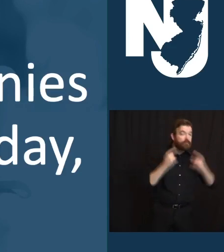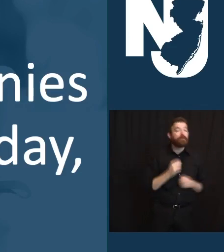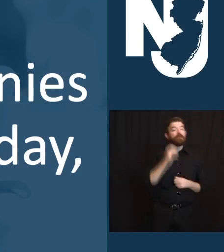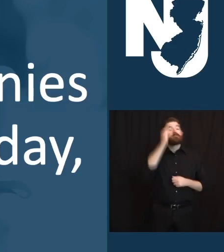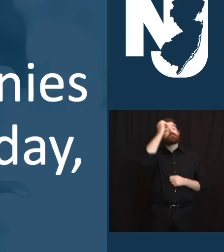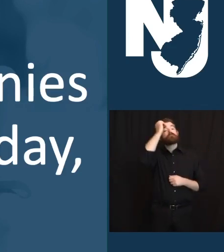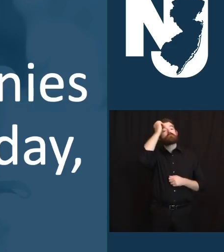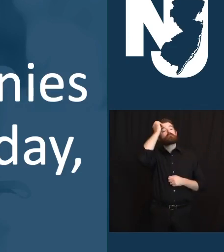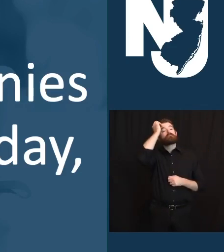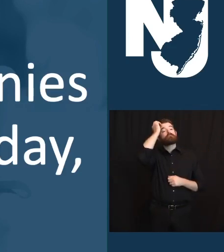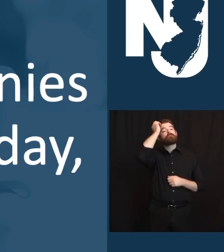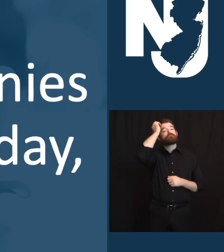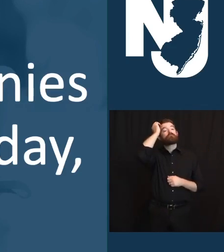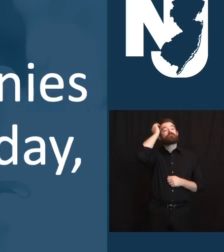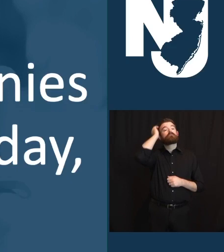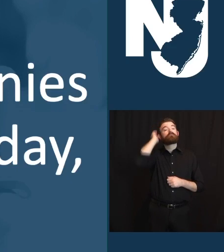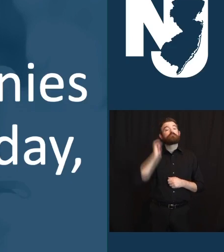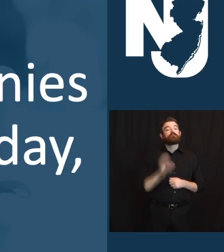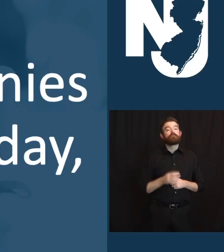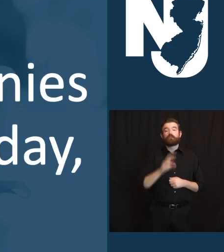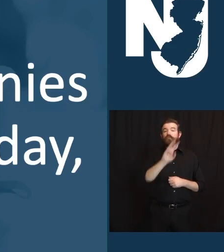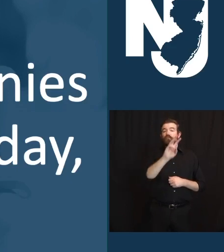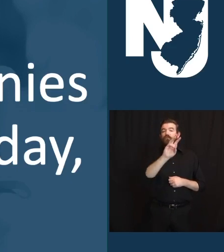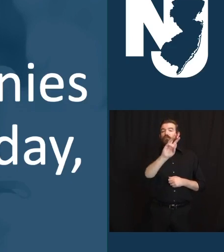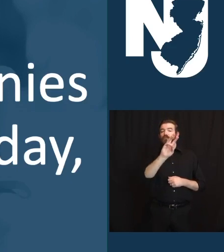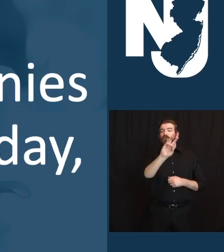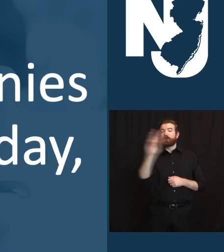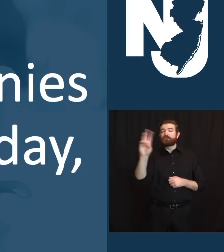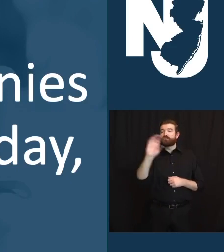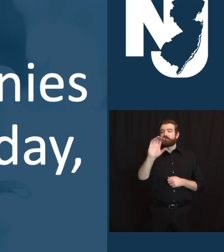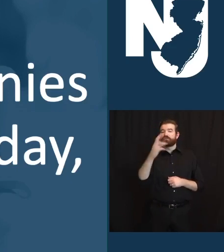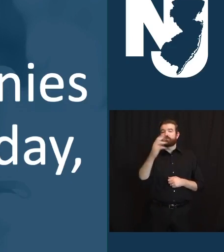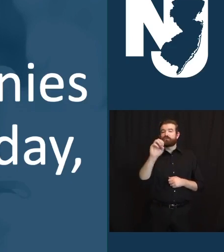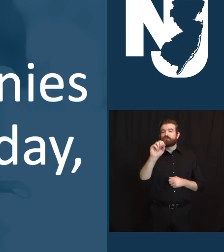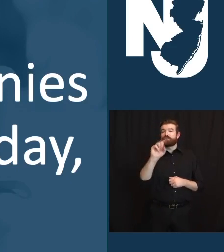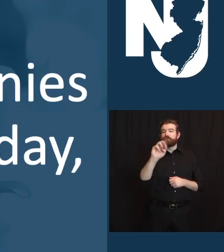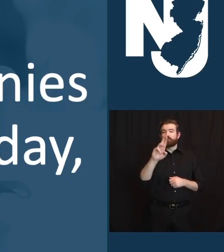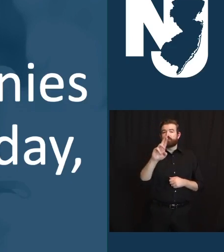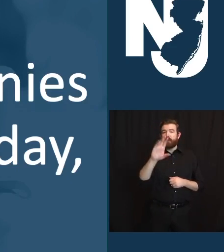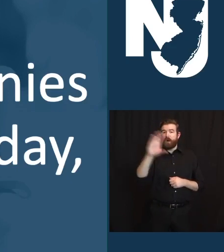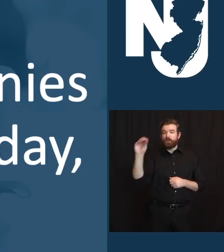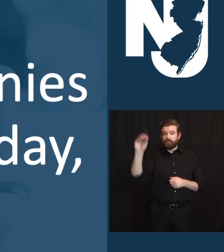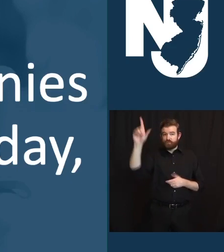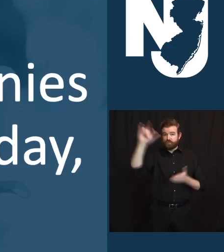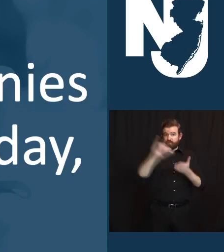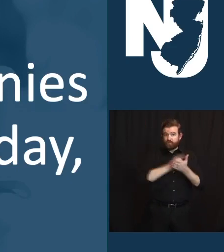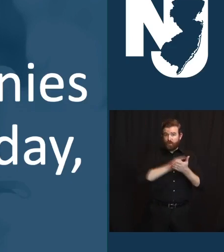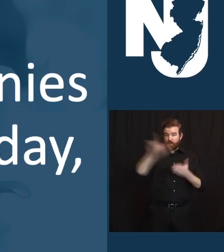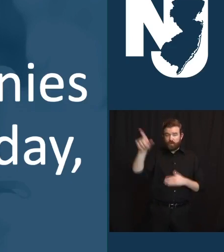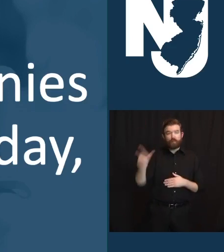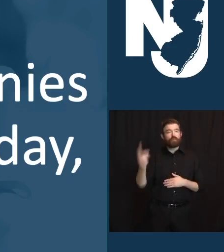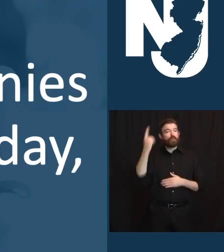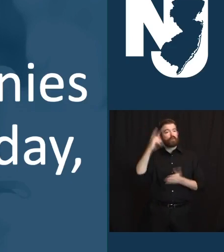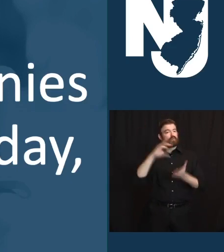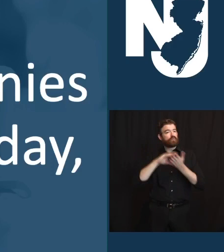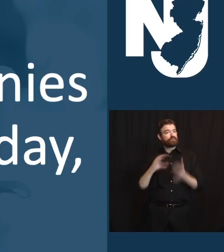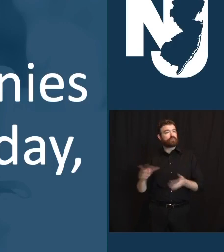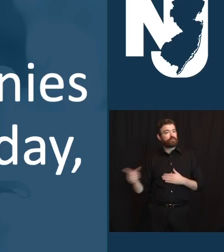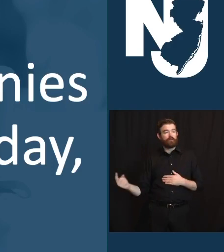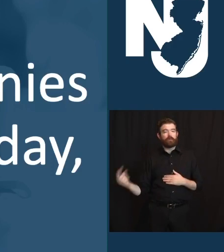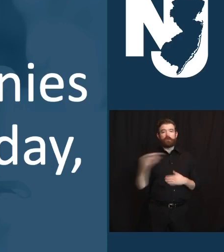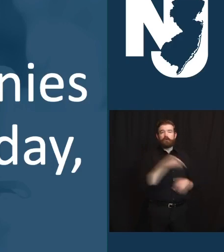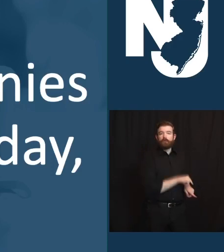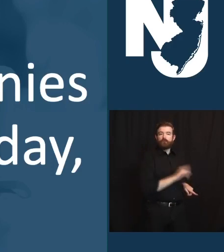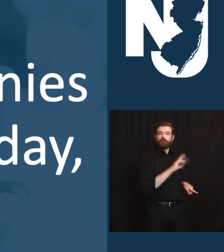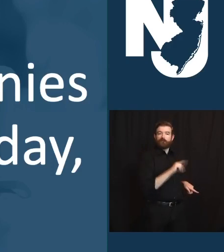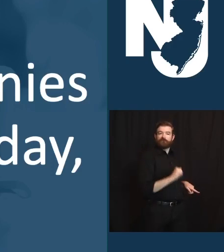Westchester County, New York, cannot happen here. One student returned from a vacation in Florida for their high school graduation.